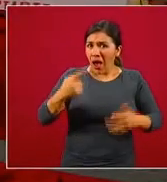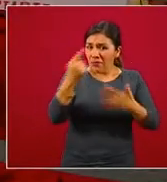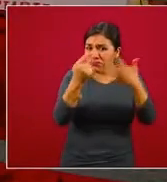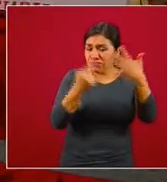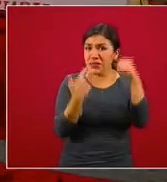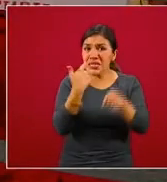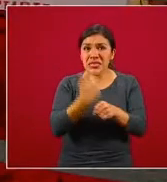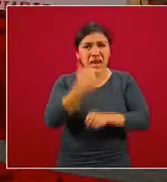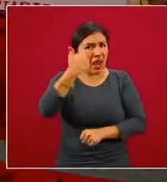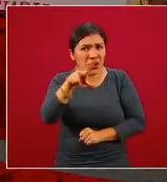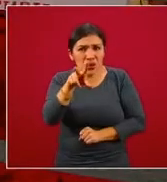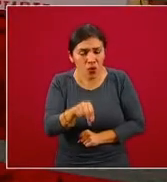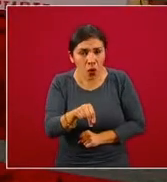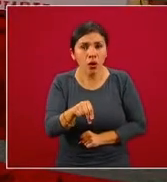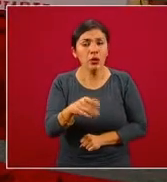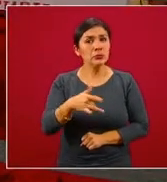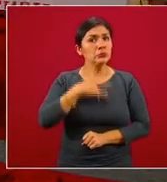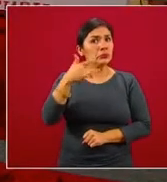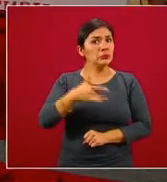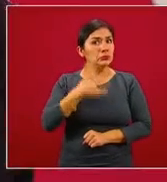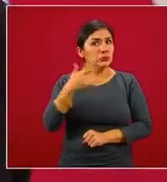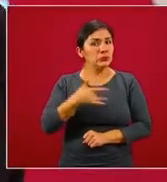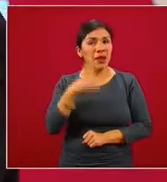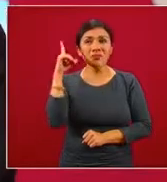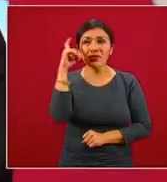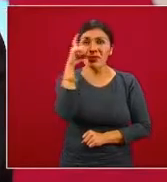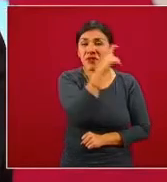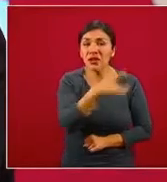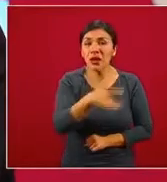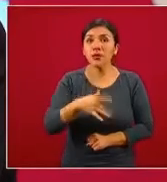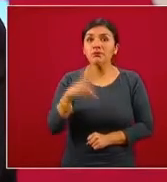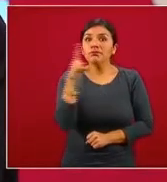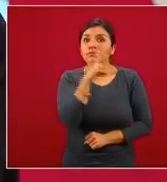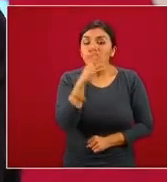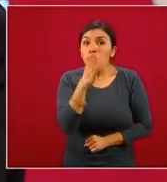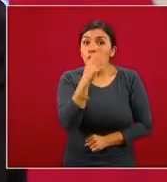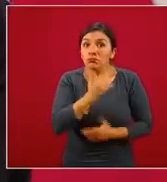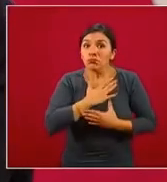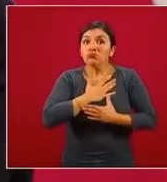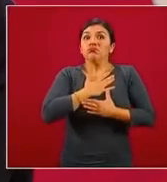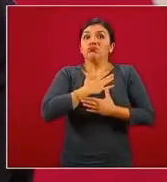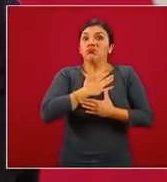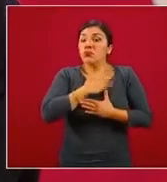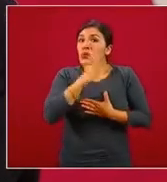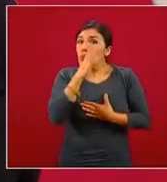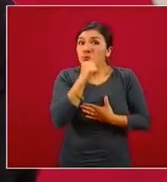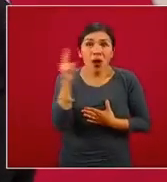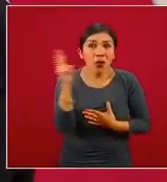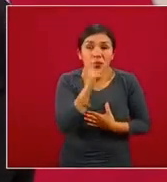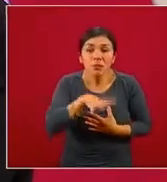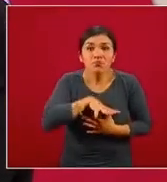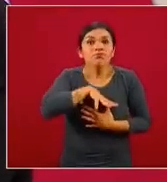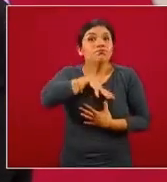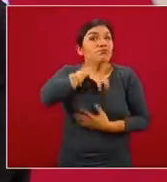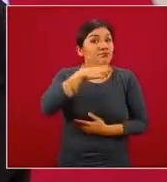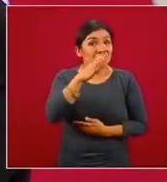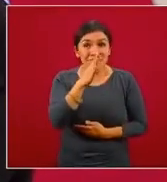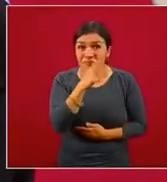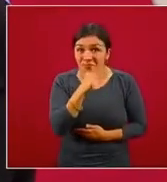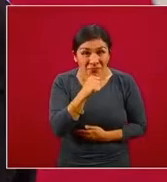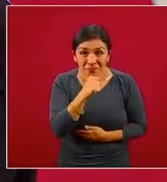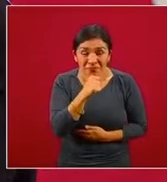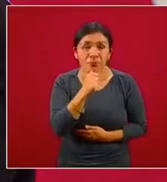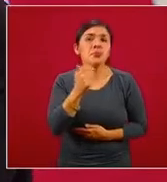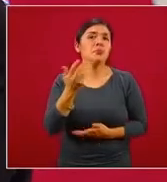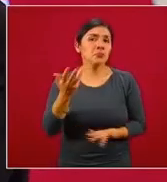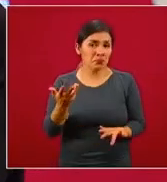or de riesgo, beverages. en algún momento presenta dificultad para If respirar, at some point siente que no tiene suficiente you aire experience entrando a los shortness